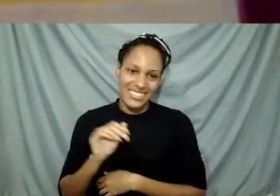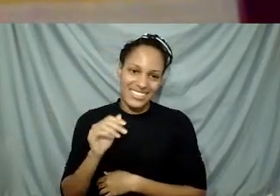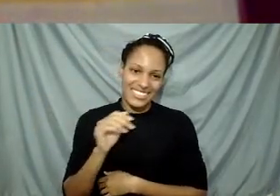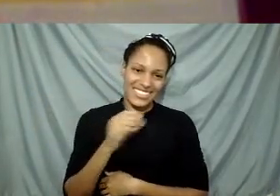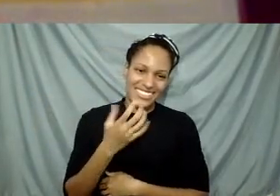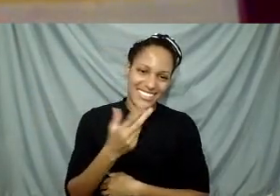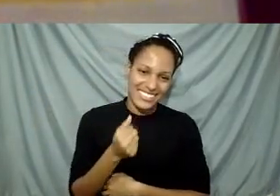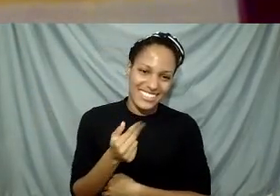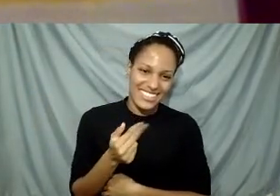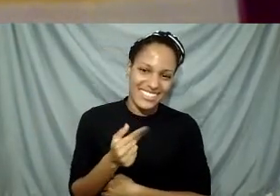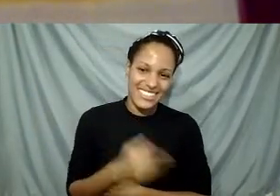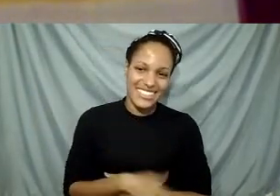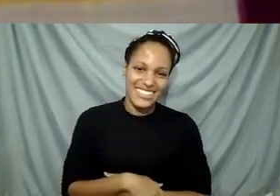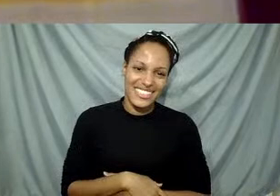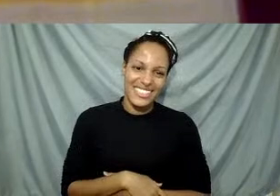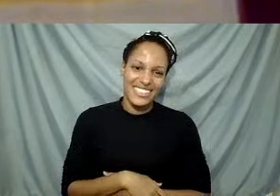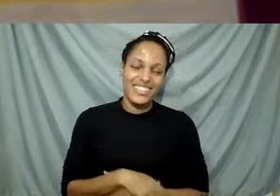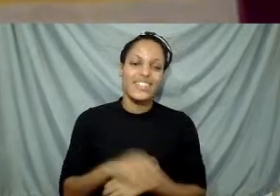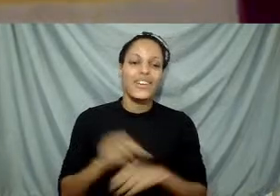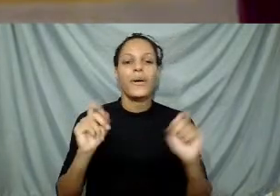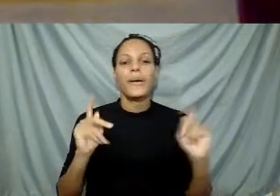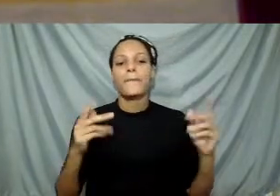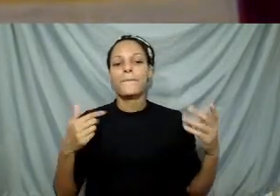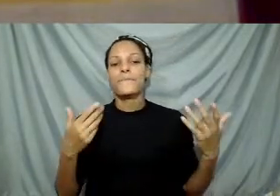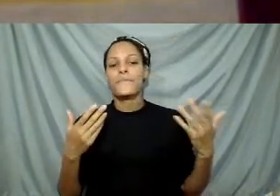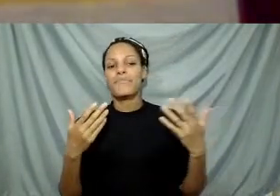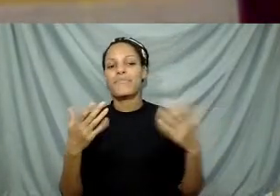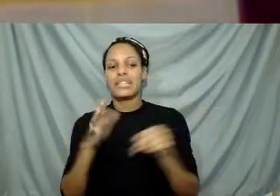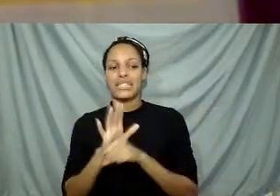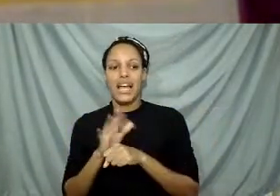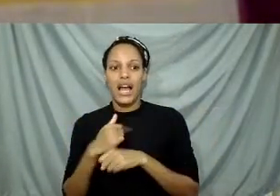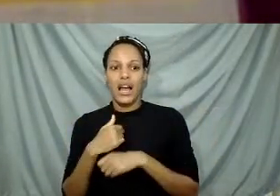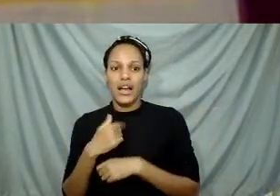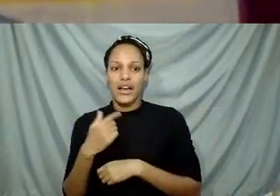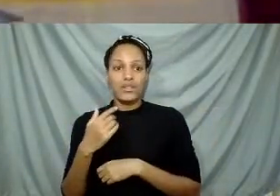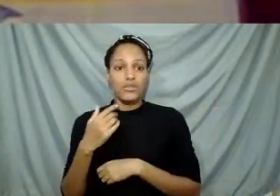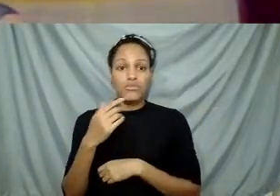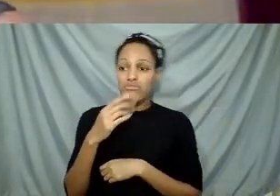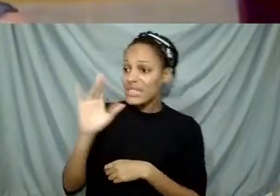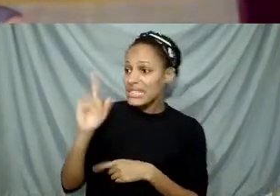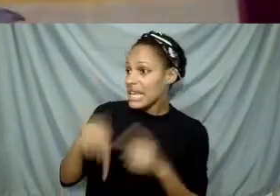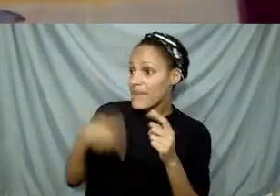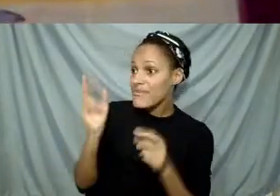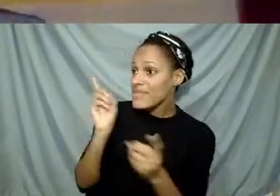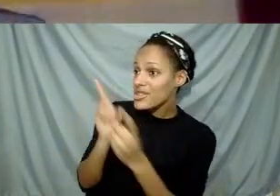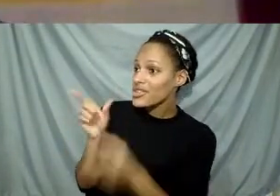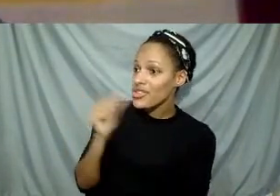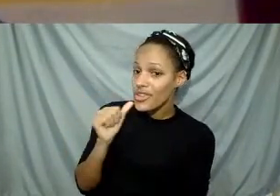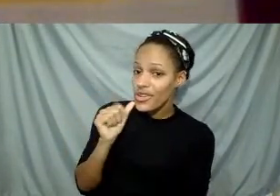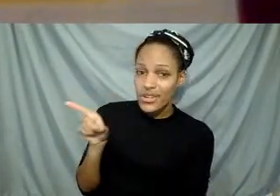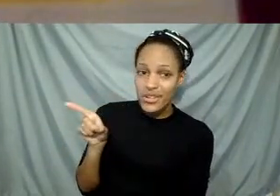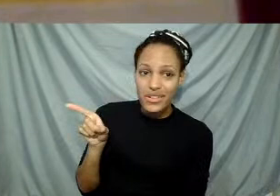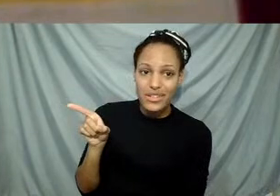air. Oh, okay, so that was Pepper. Why can't we meet her? Oh, because